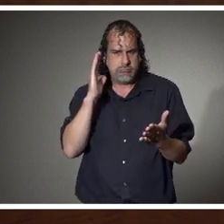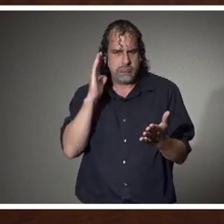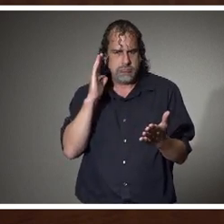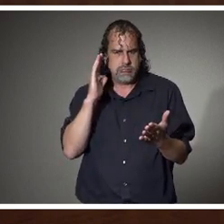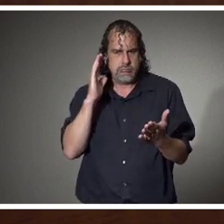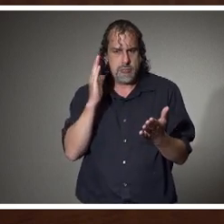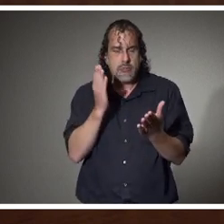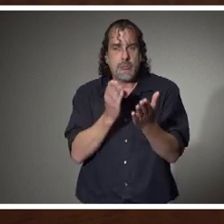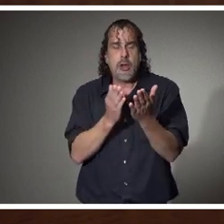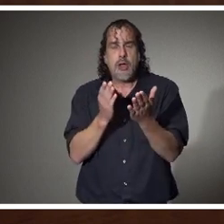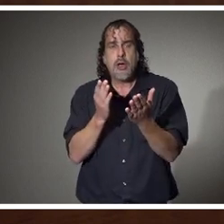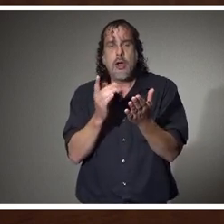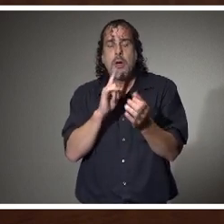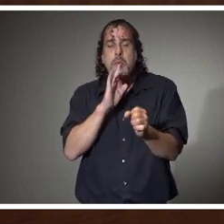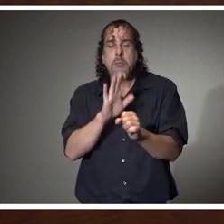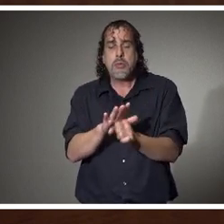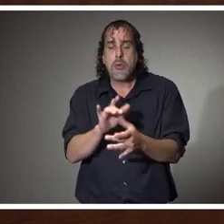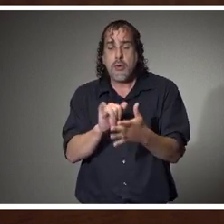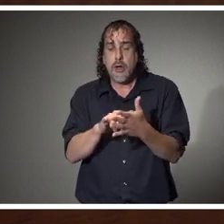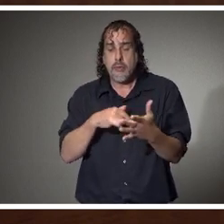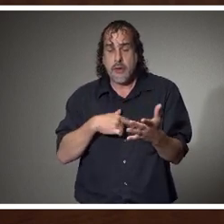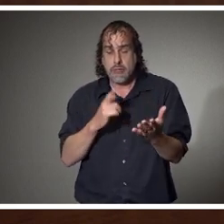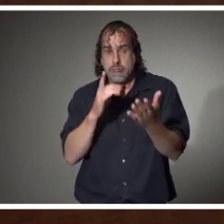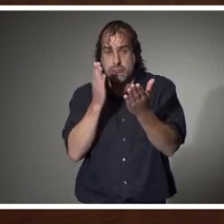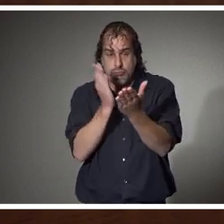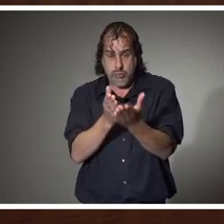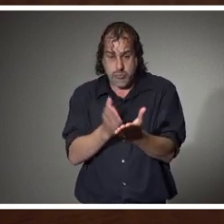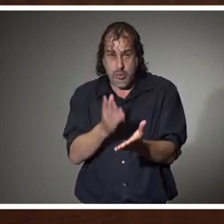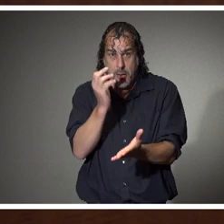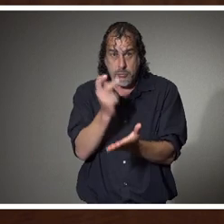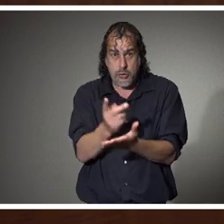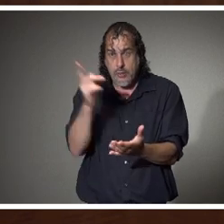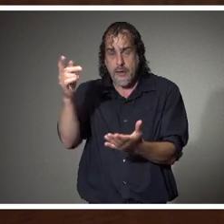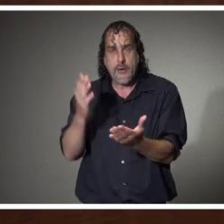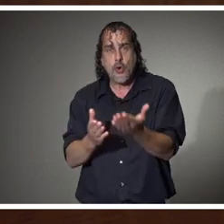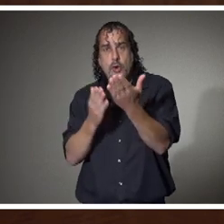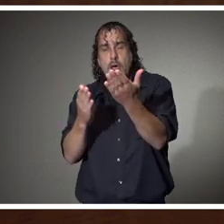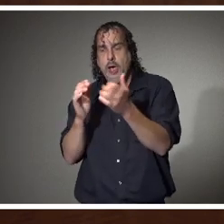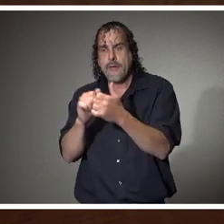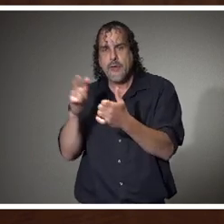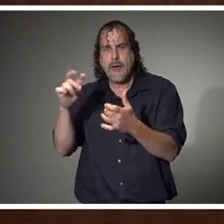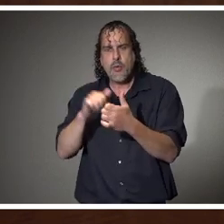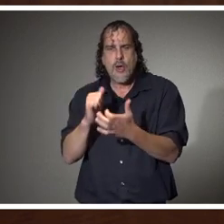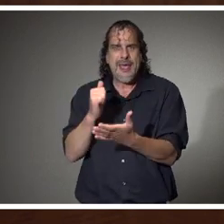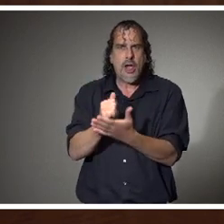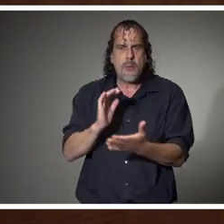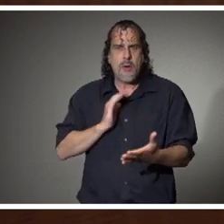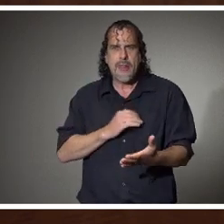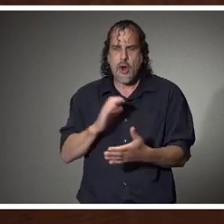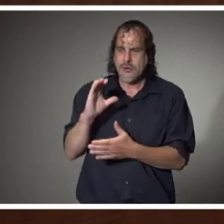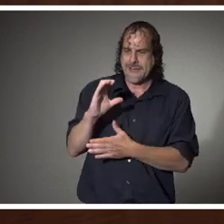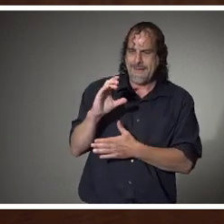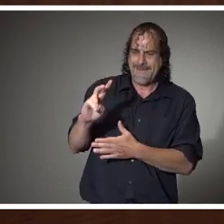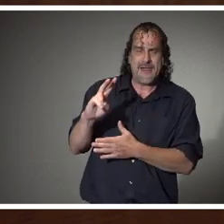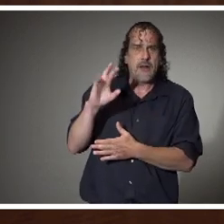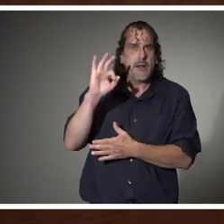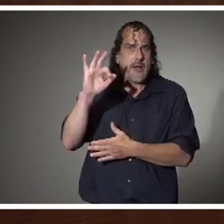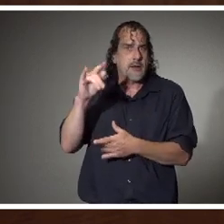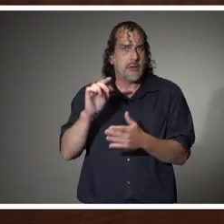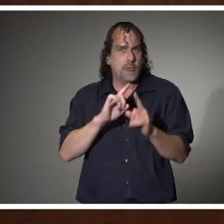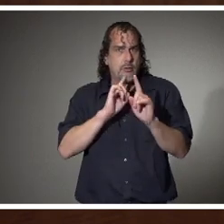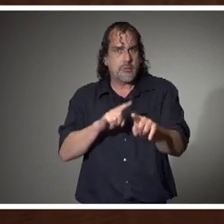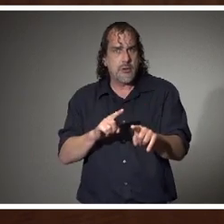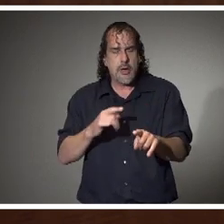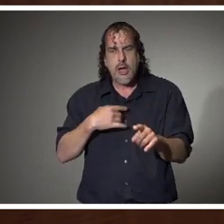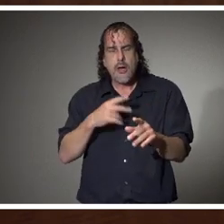the President's nominees, including several nominees who will help with the COVID-19 response. We also should confirm more